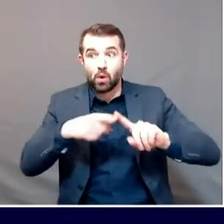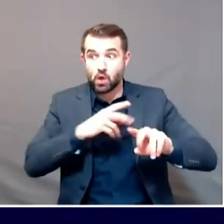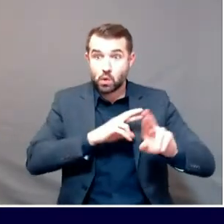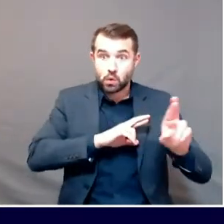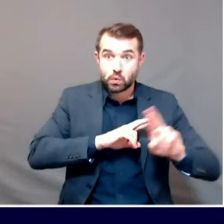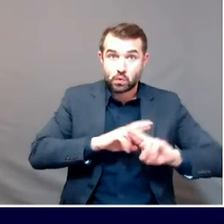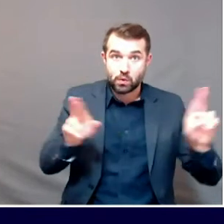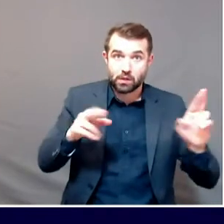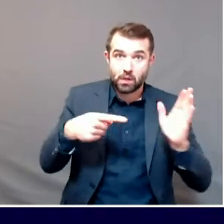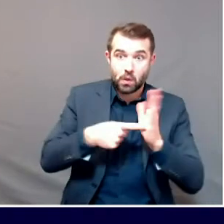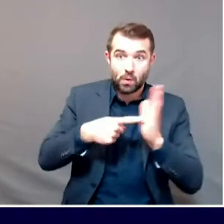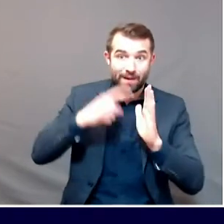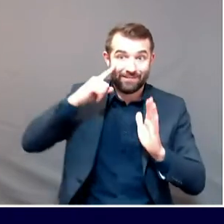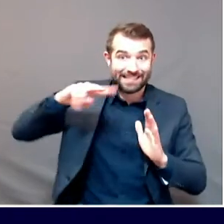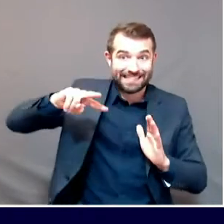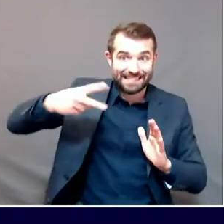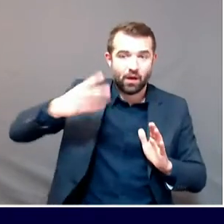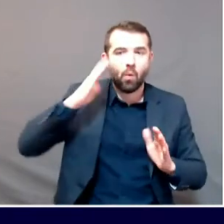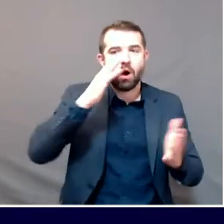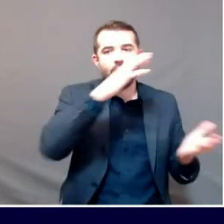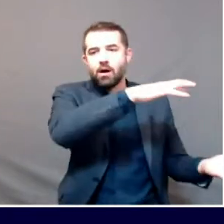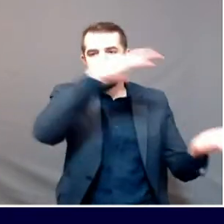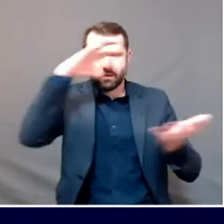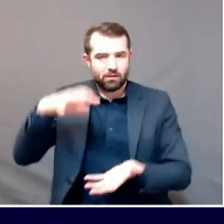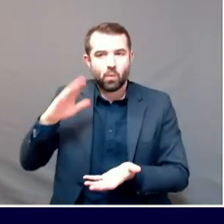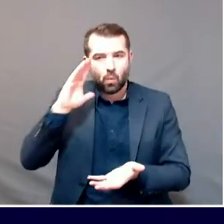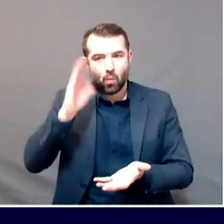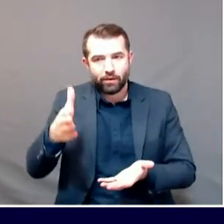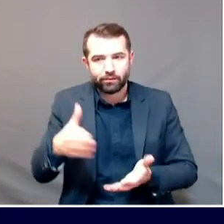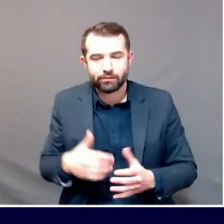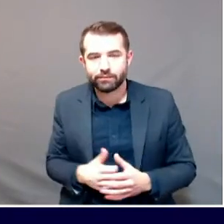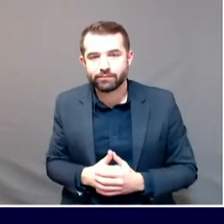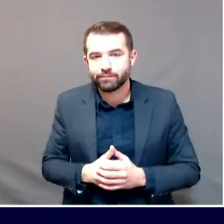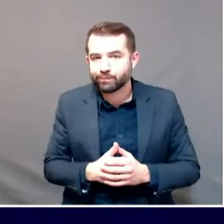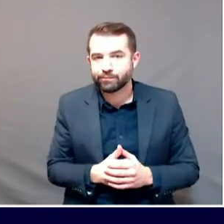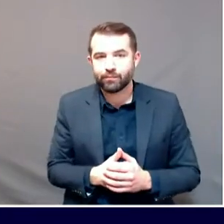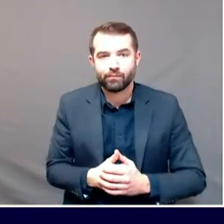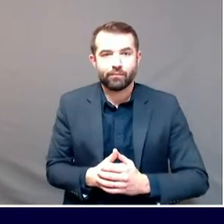not account for that in our planning. That's what's been represented to us.